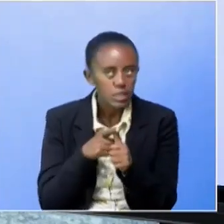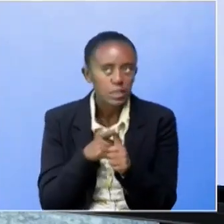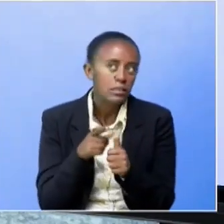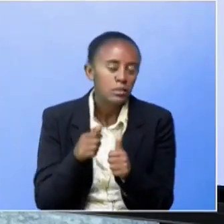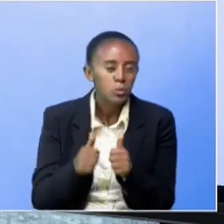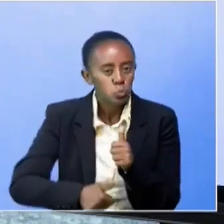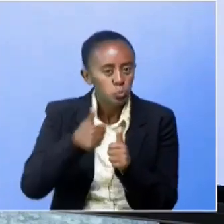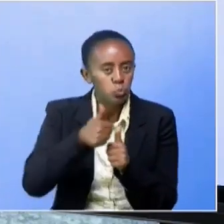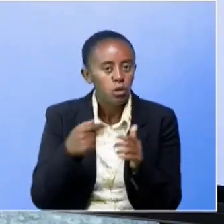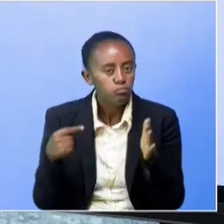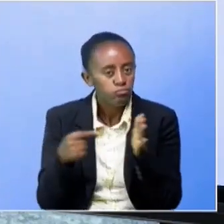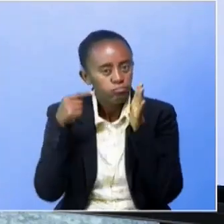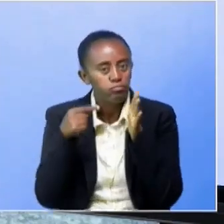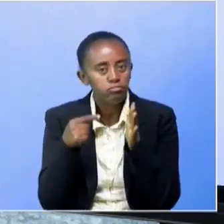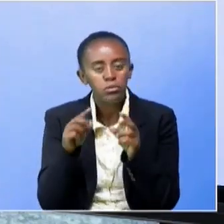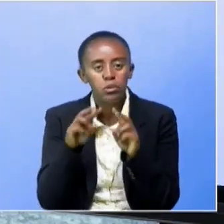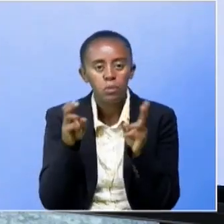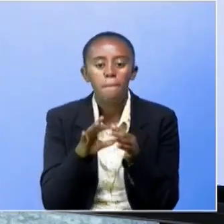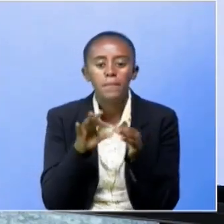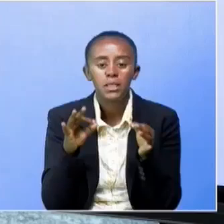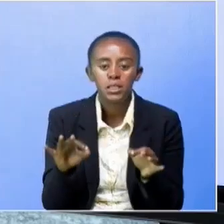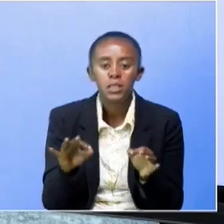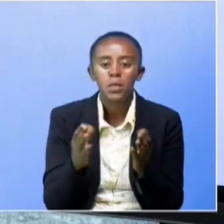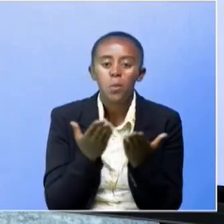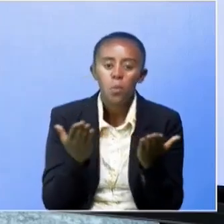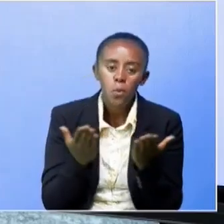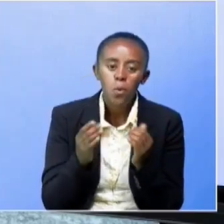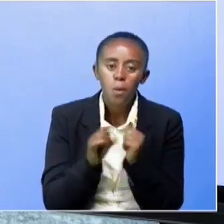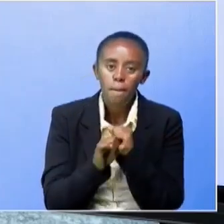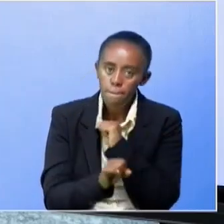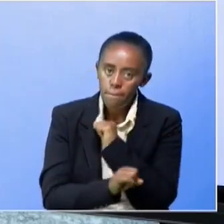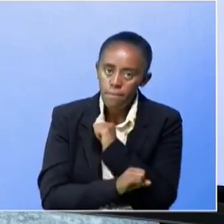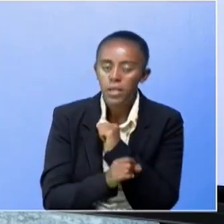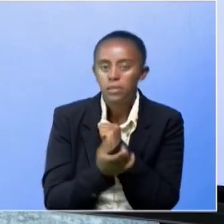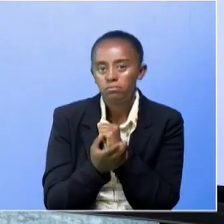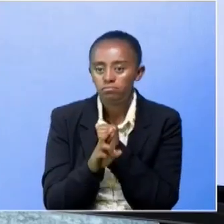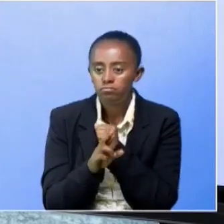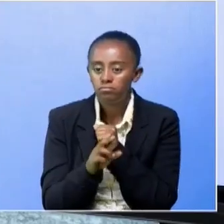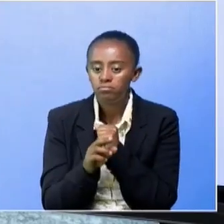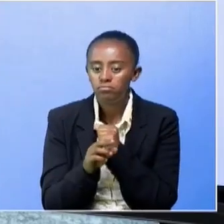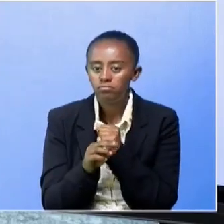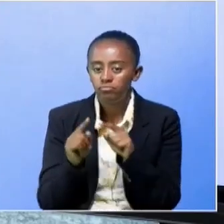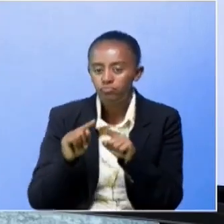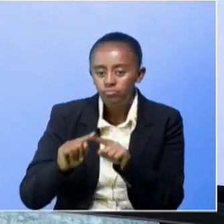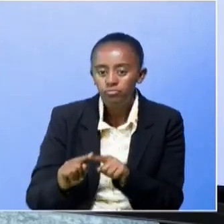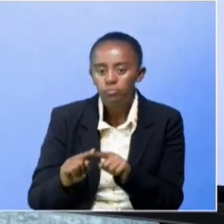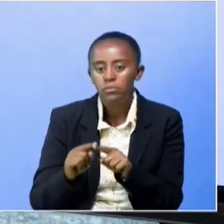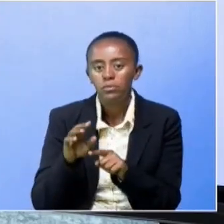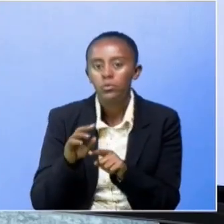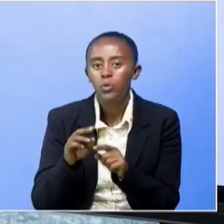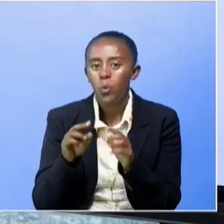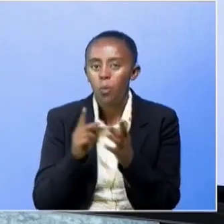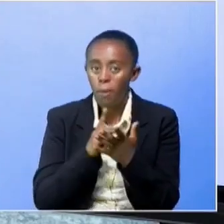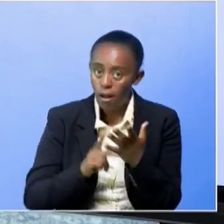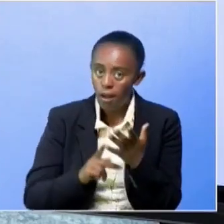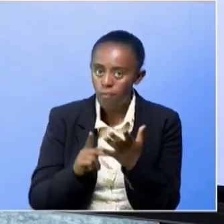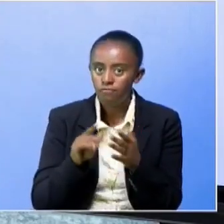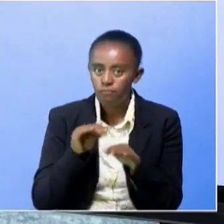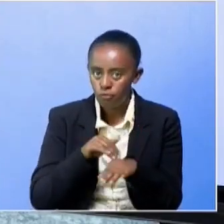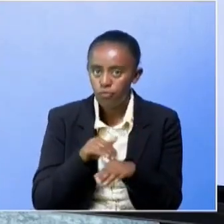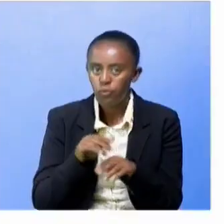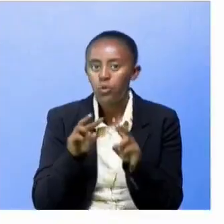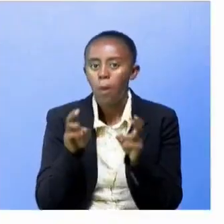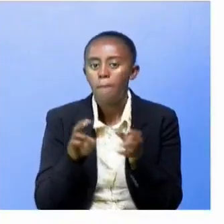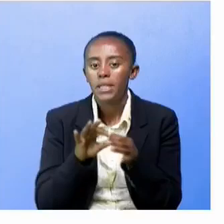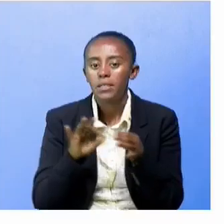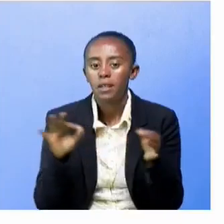to have a topic sentence where we can base our entire paragraph on. So, topic